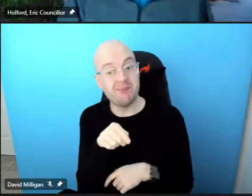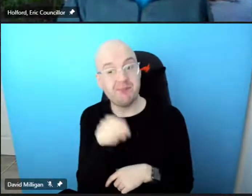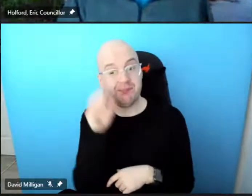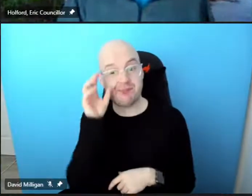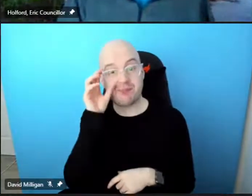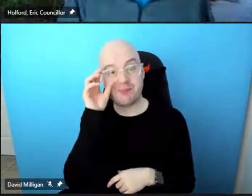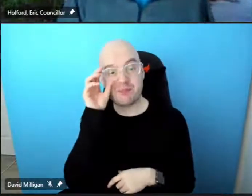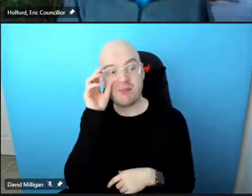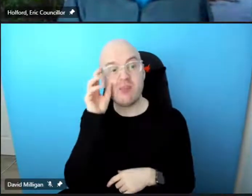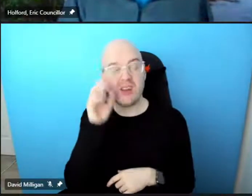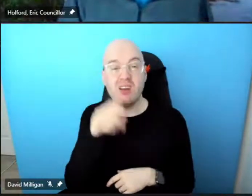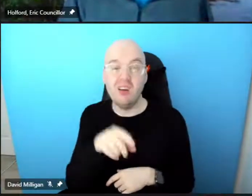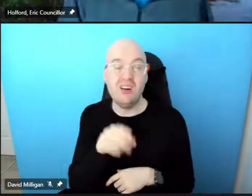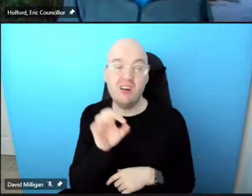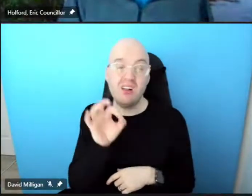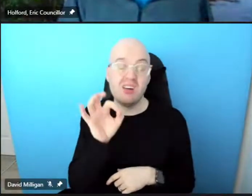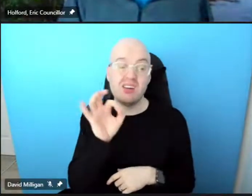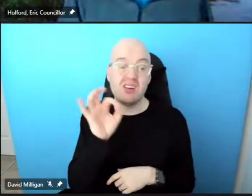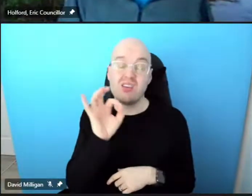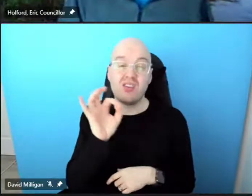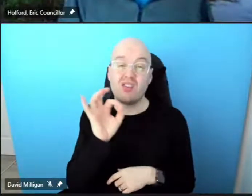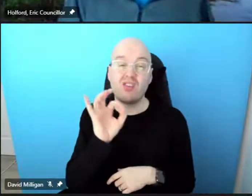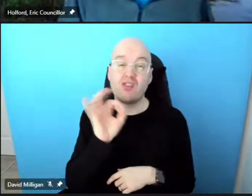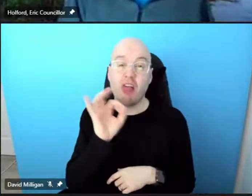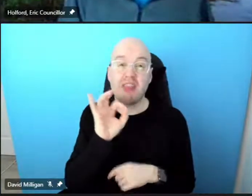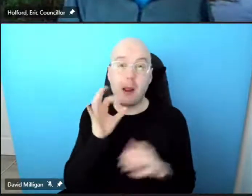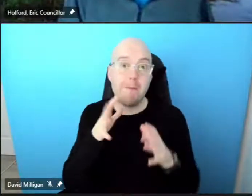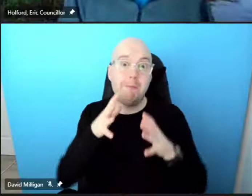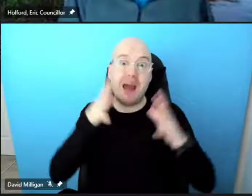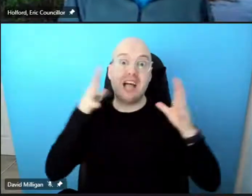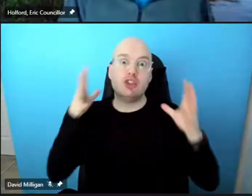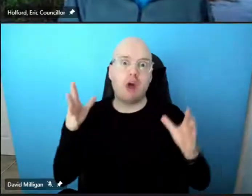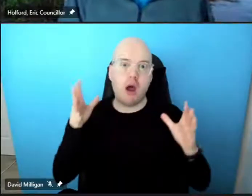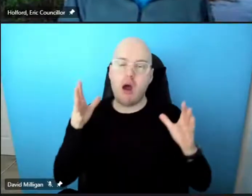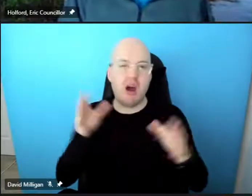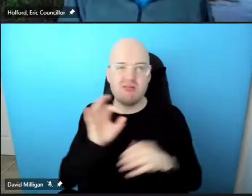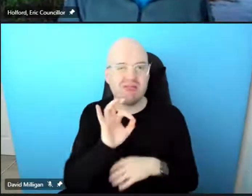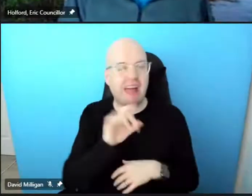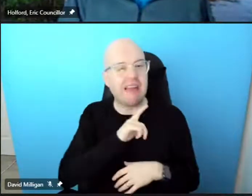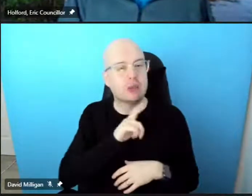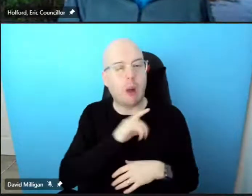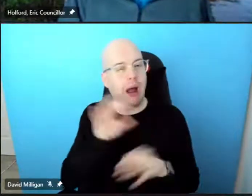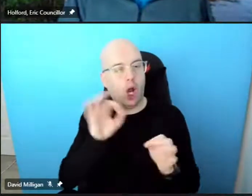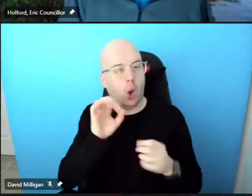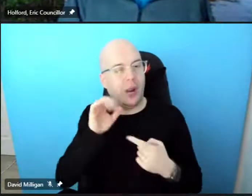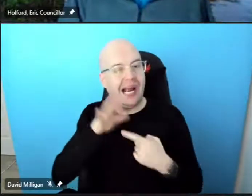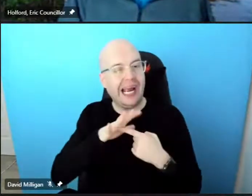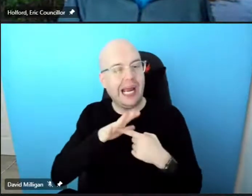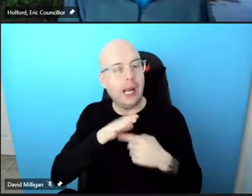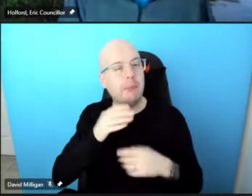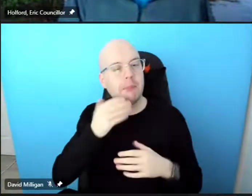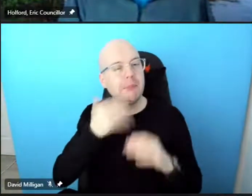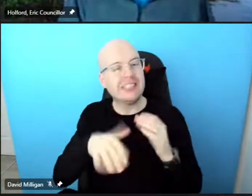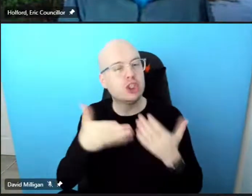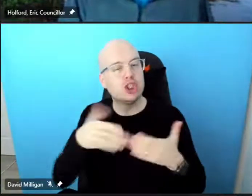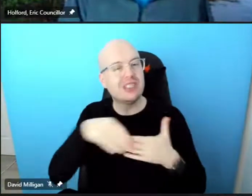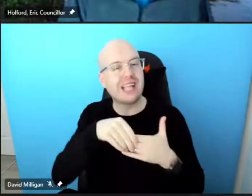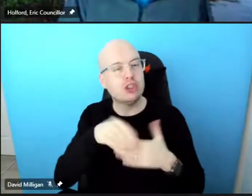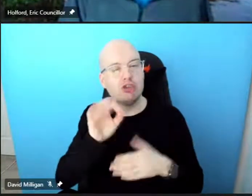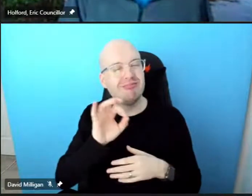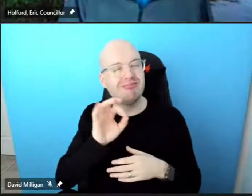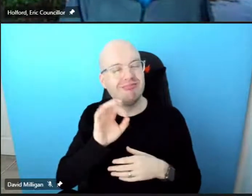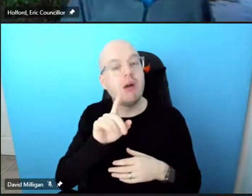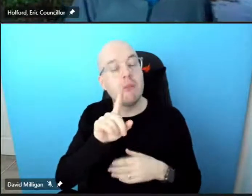in there, so that's why you're not seeing any of the key messages pages attached. And instead, what we've done in the last column, which is headed